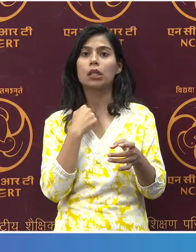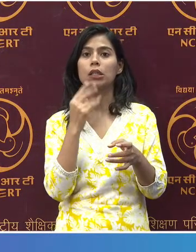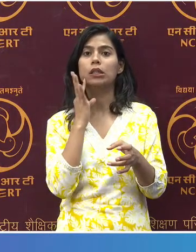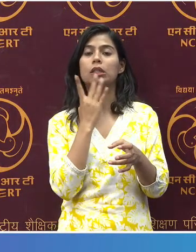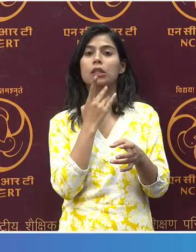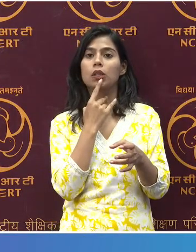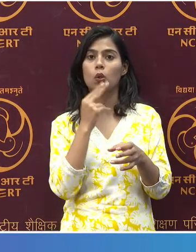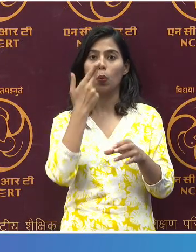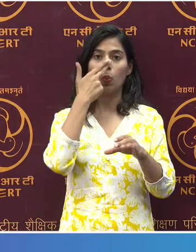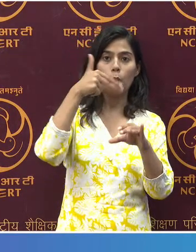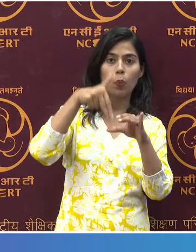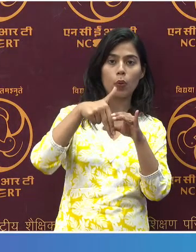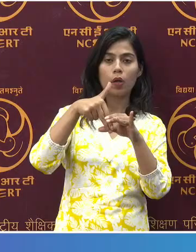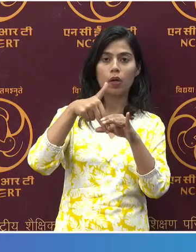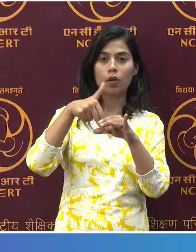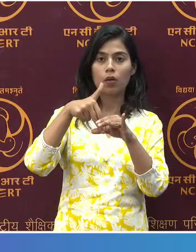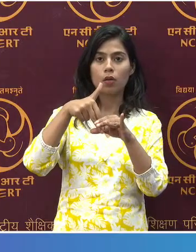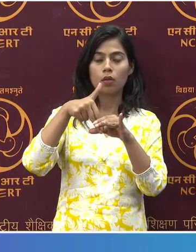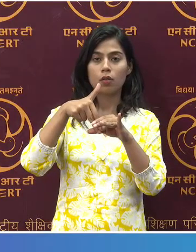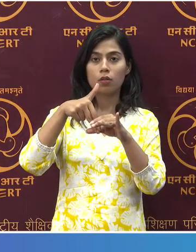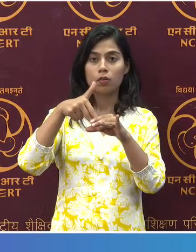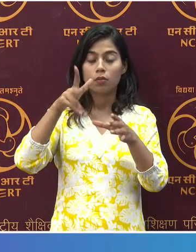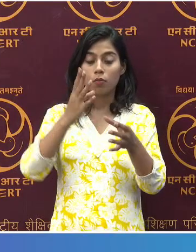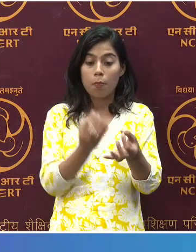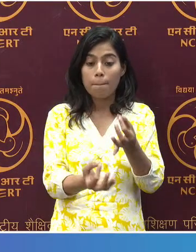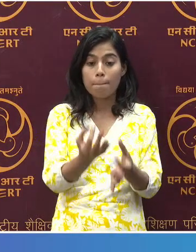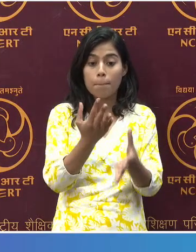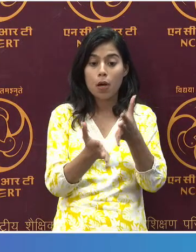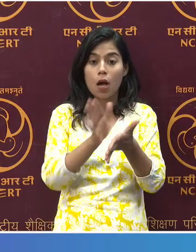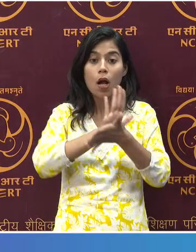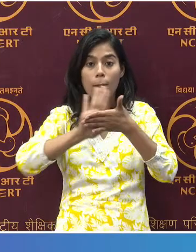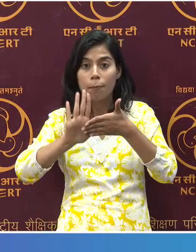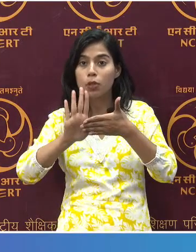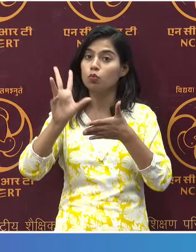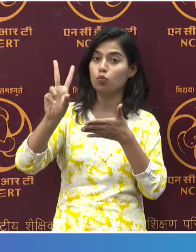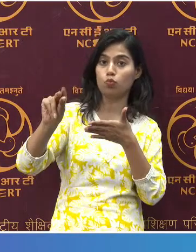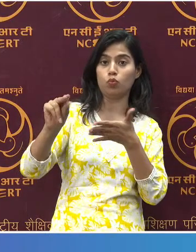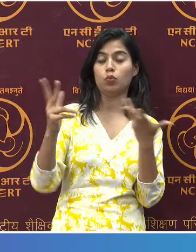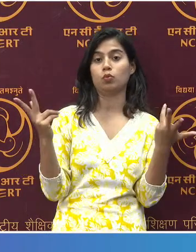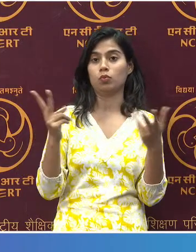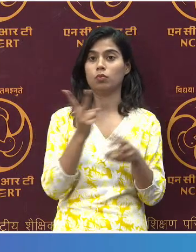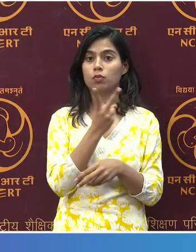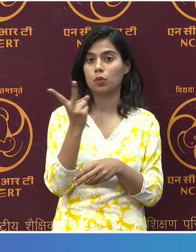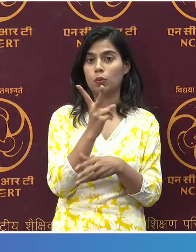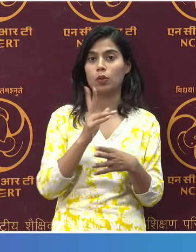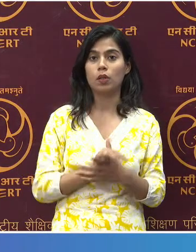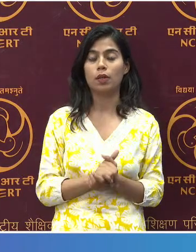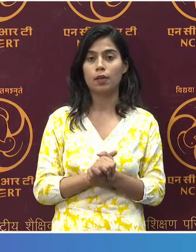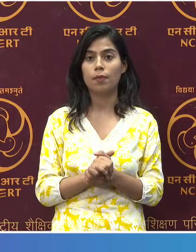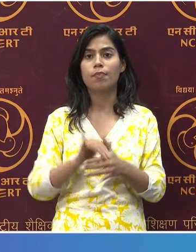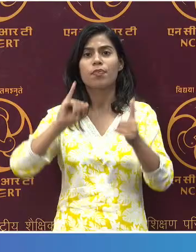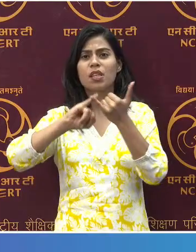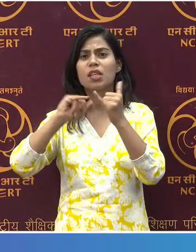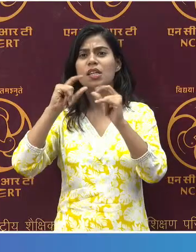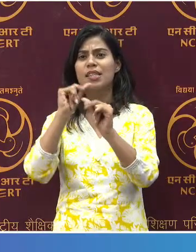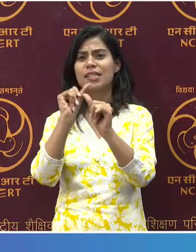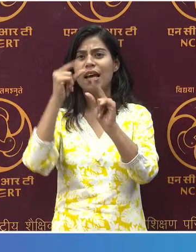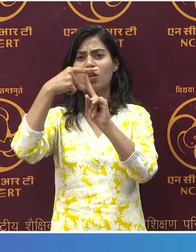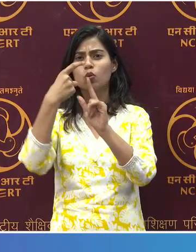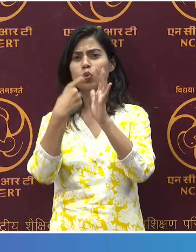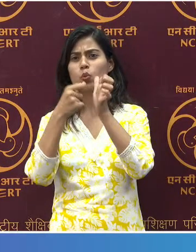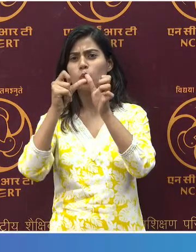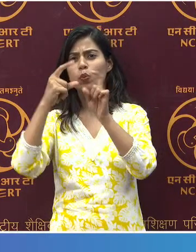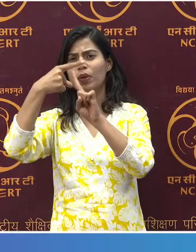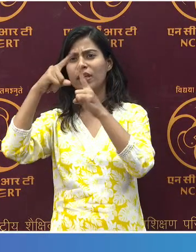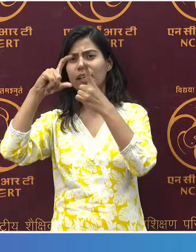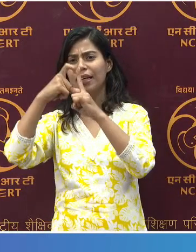the fuel is going to be in the complete burning process or not. Okay. So, saturated hydrocarbons will generally give